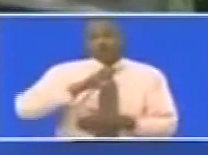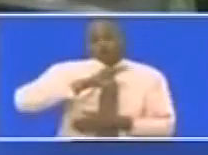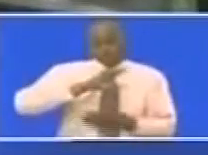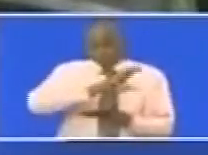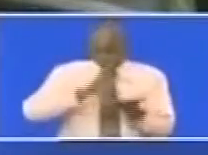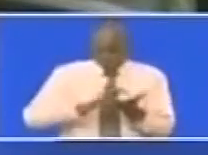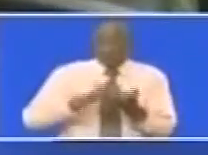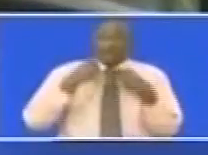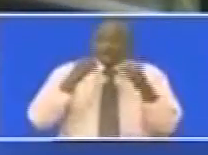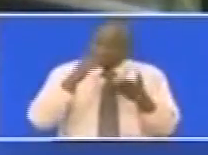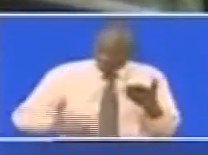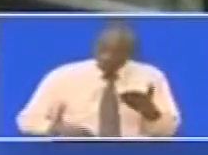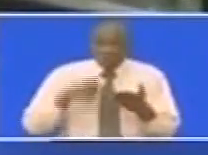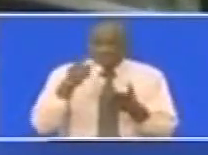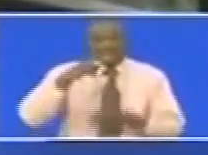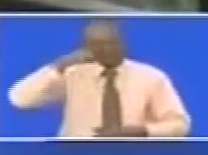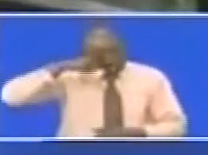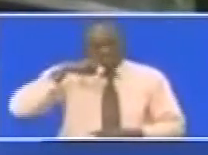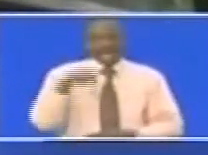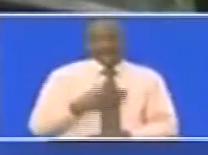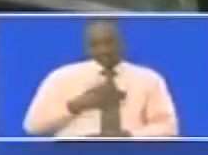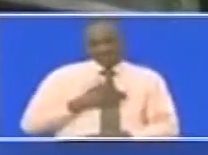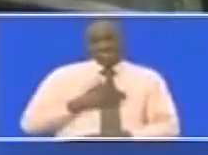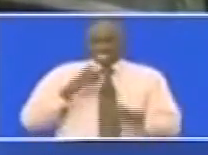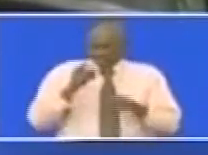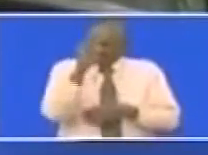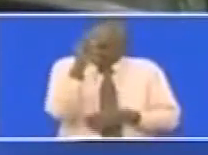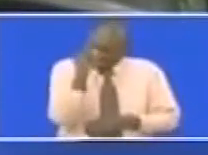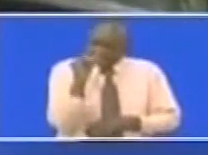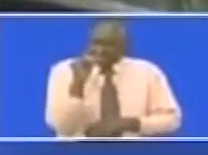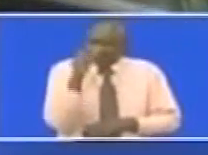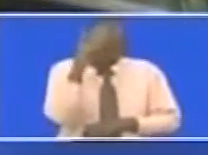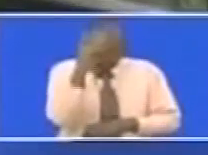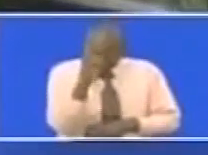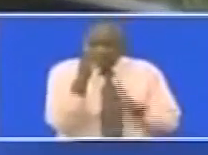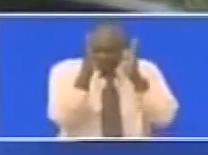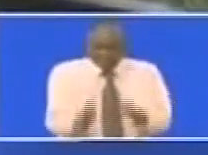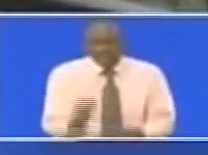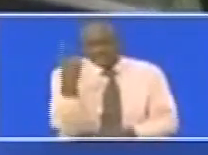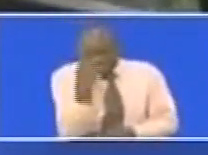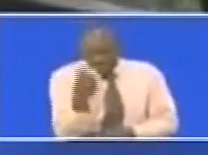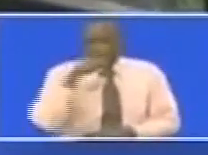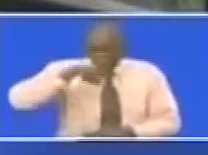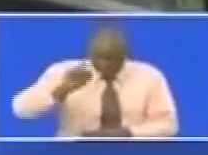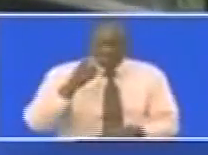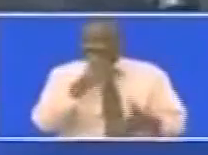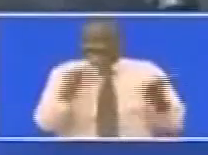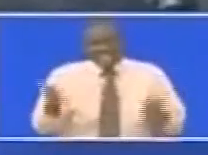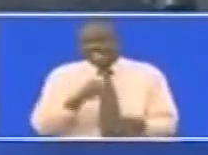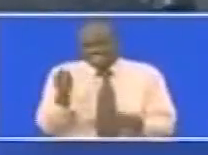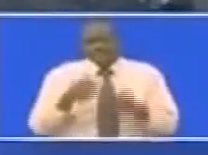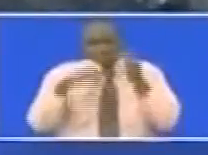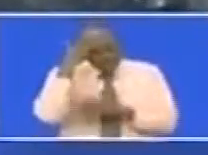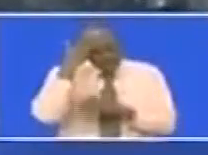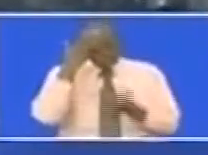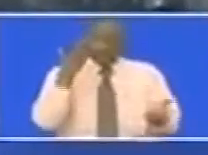saying that we'll put it as a policy that any single person from any university for that matter who will wish